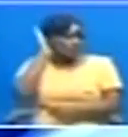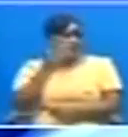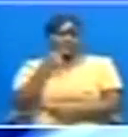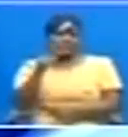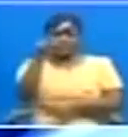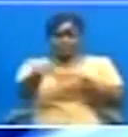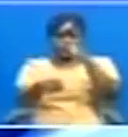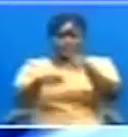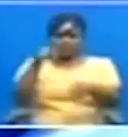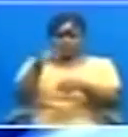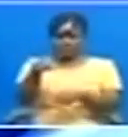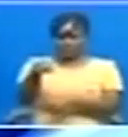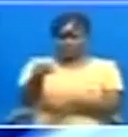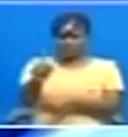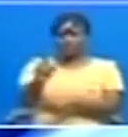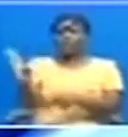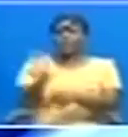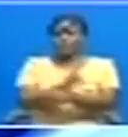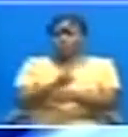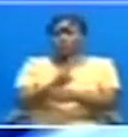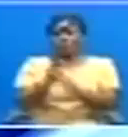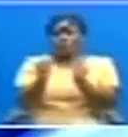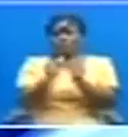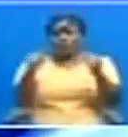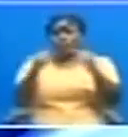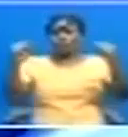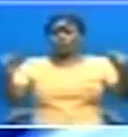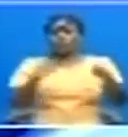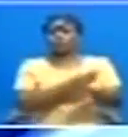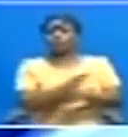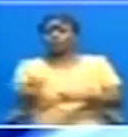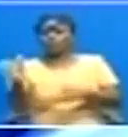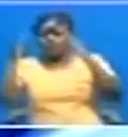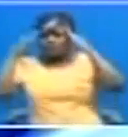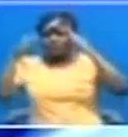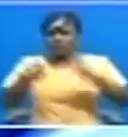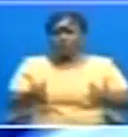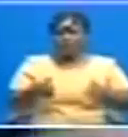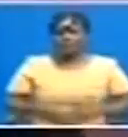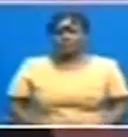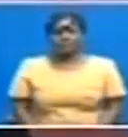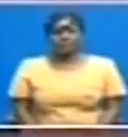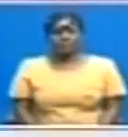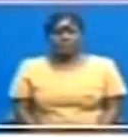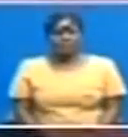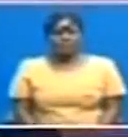are accusing the legislator of being used by the opposition to divert attention.